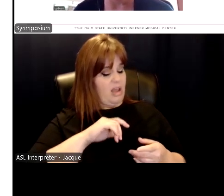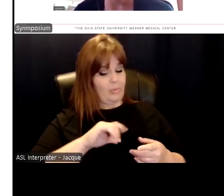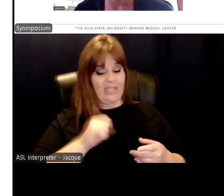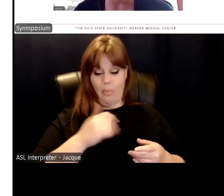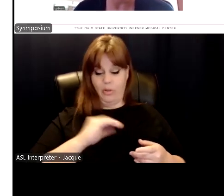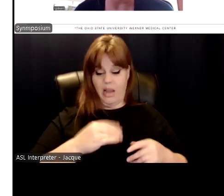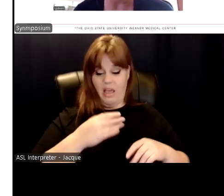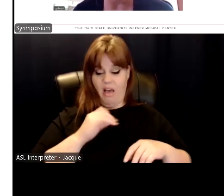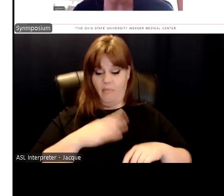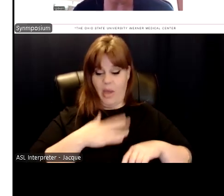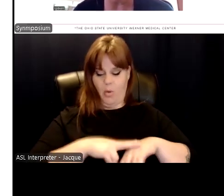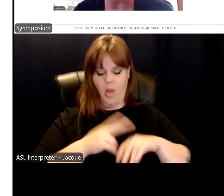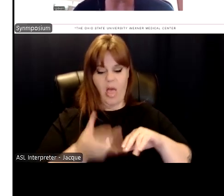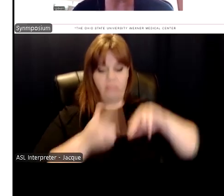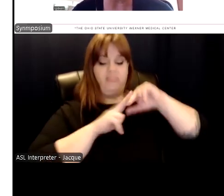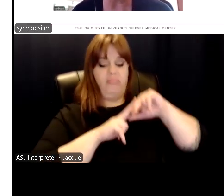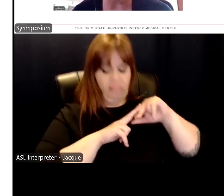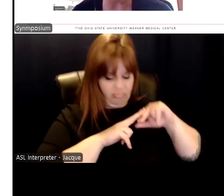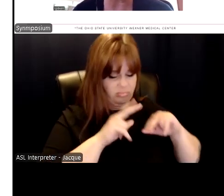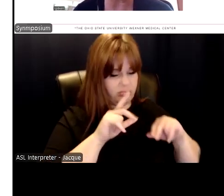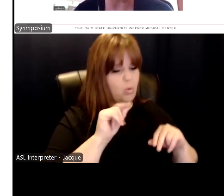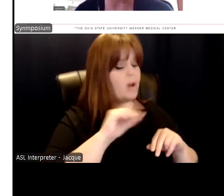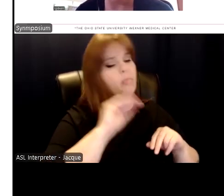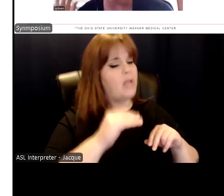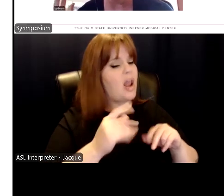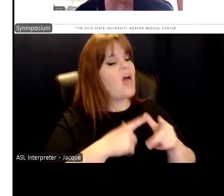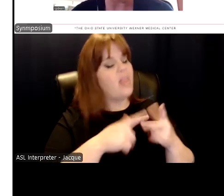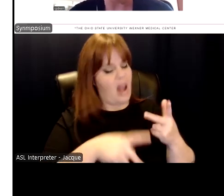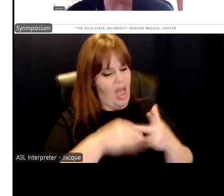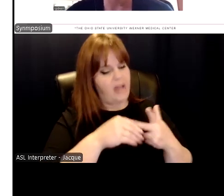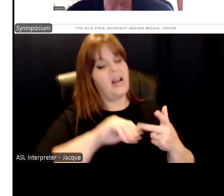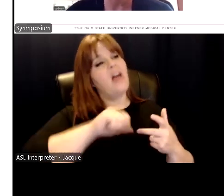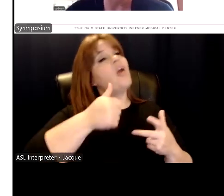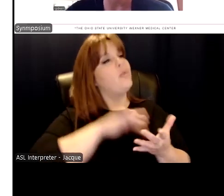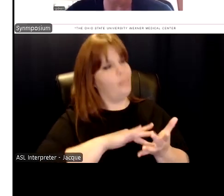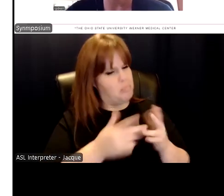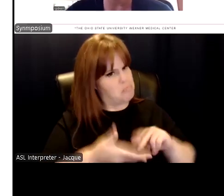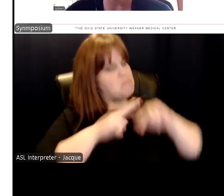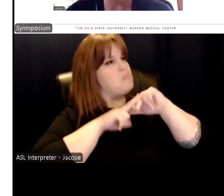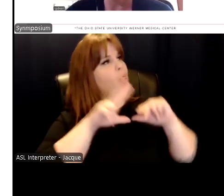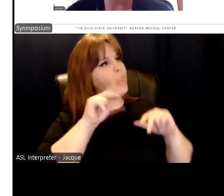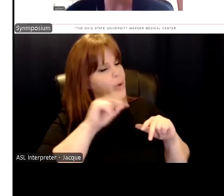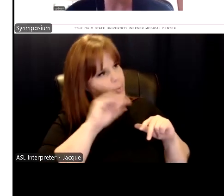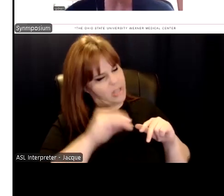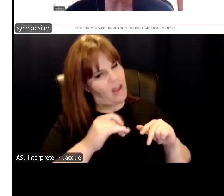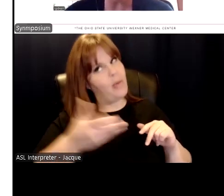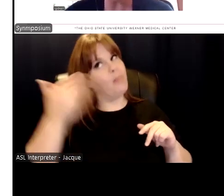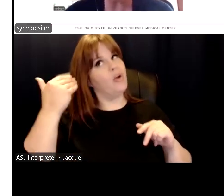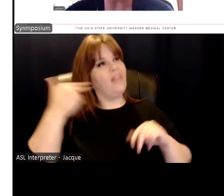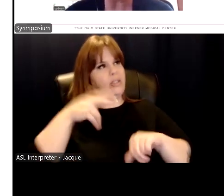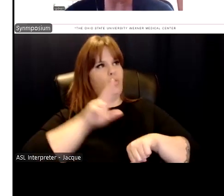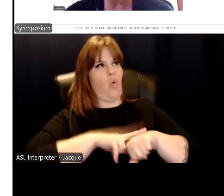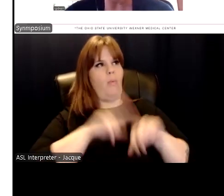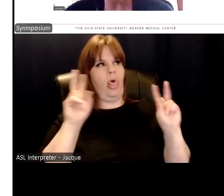my normal. And then we added the modafinil, and that brought me maybe to 30% of my previous normal. So that was extremely helpful. Each time I